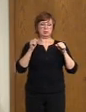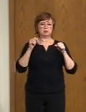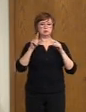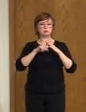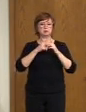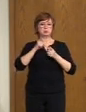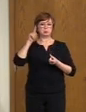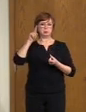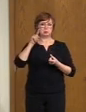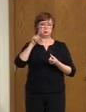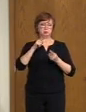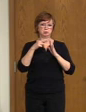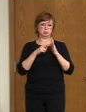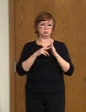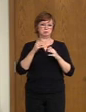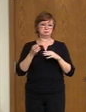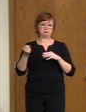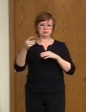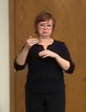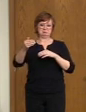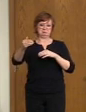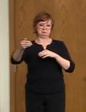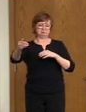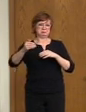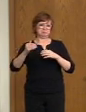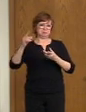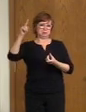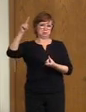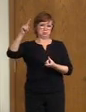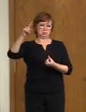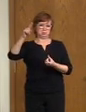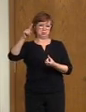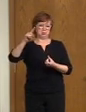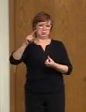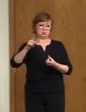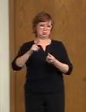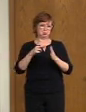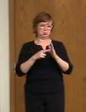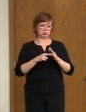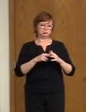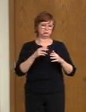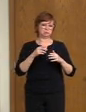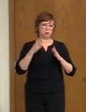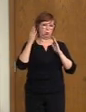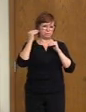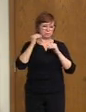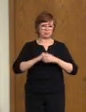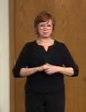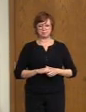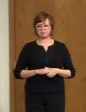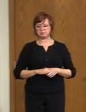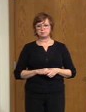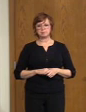we understand how effective the vaccine is over time. And we already saw that last year or this year we had a